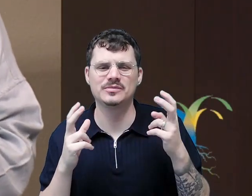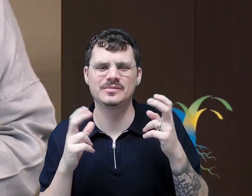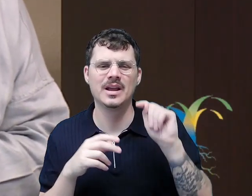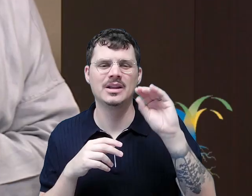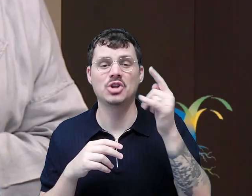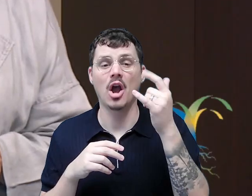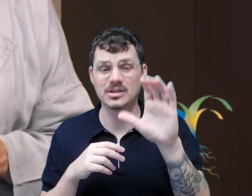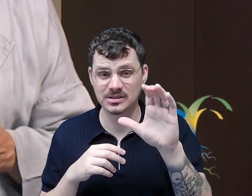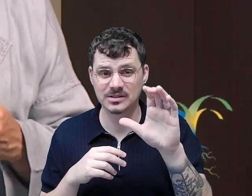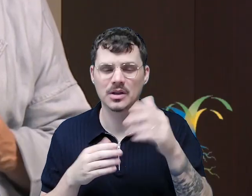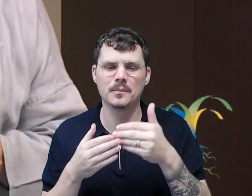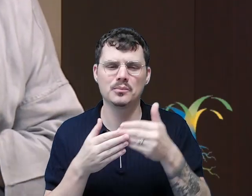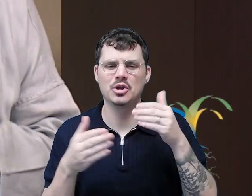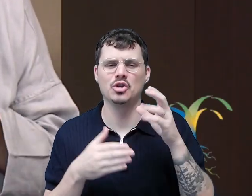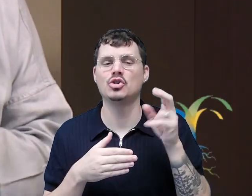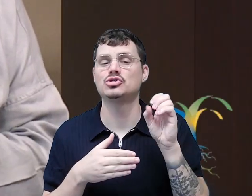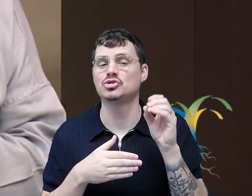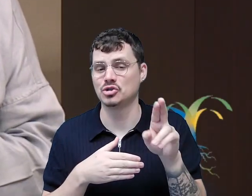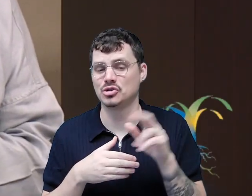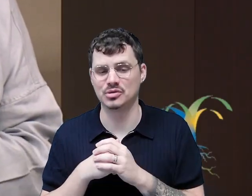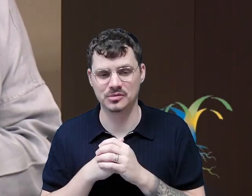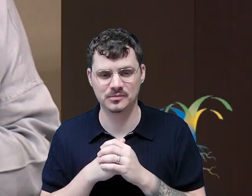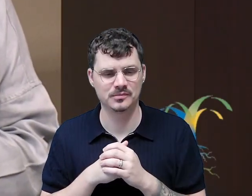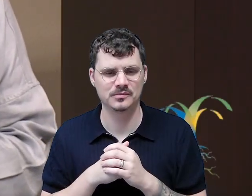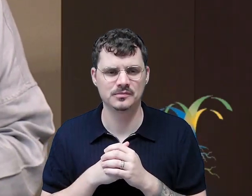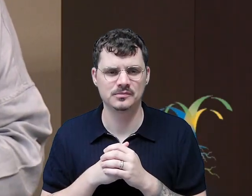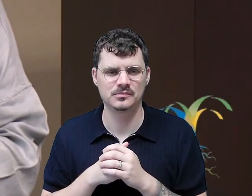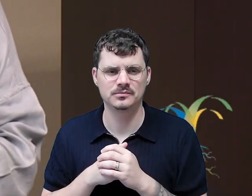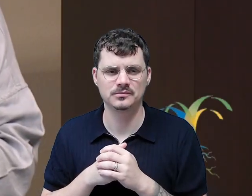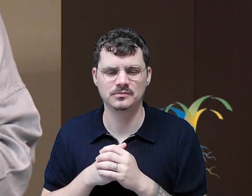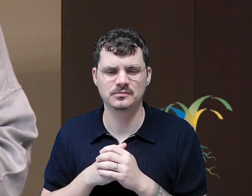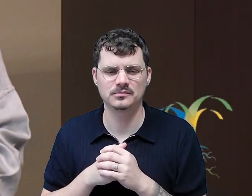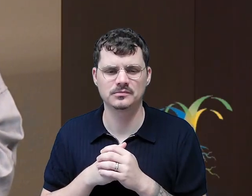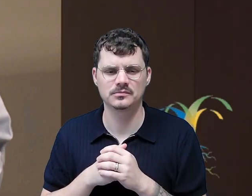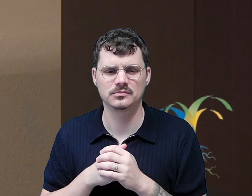up a toxic precursor,